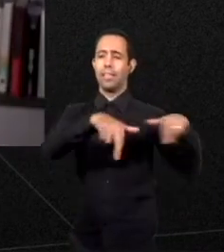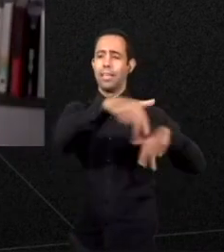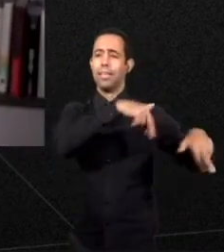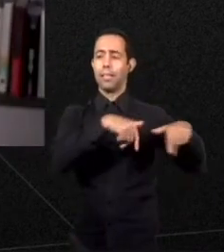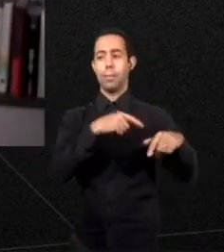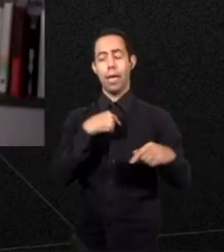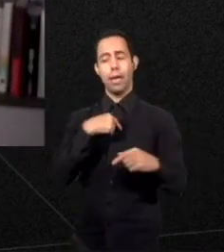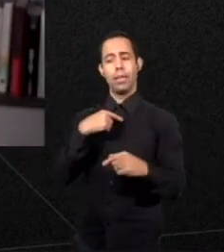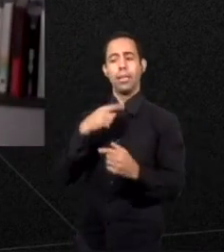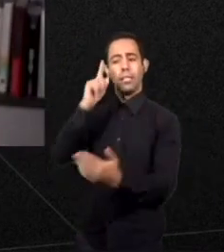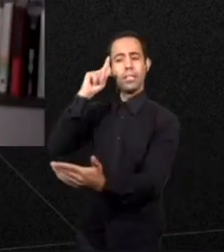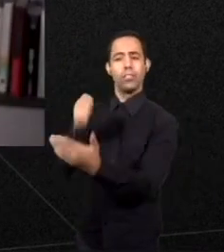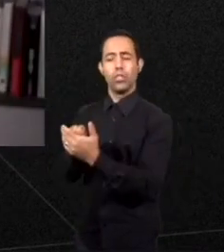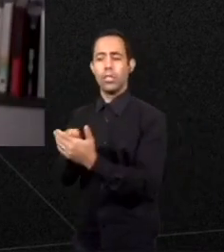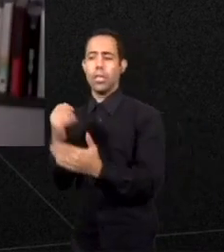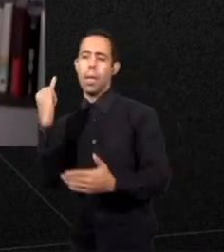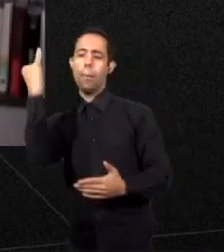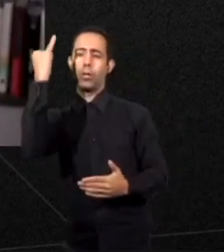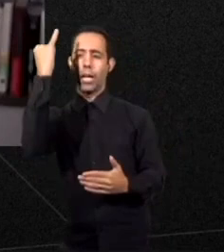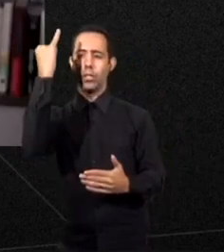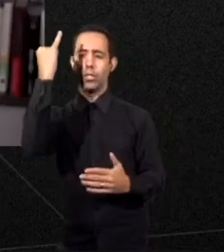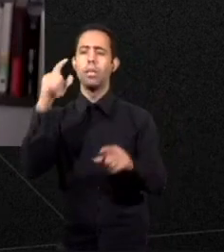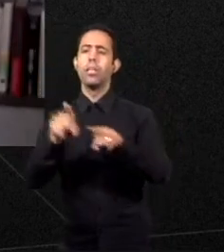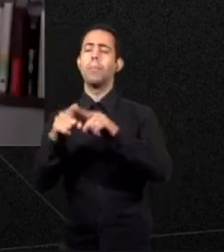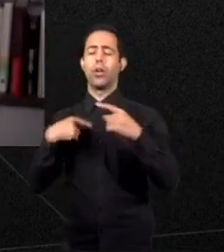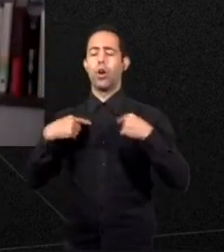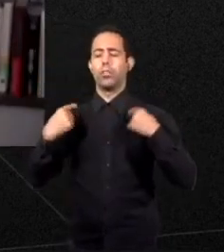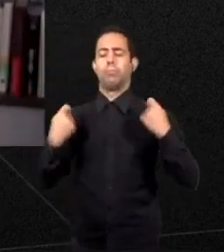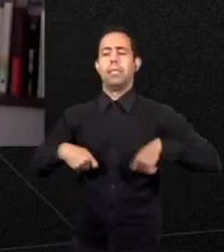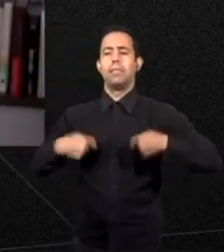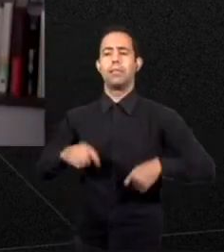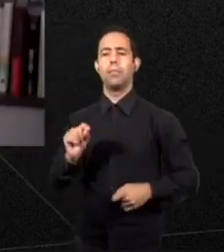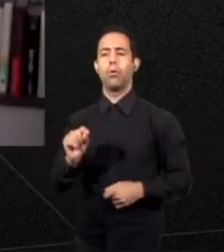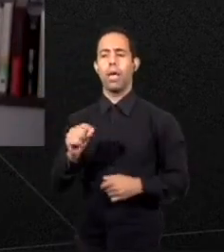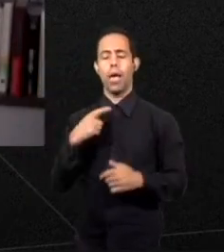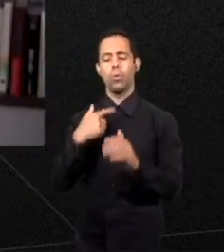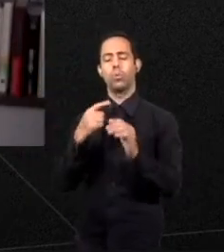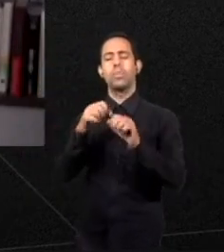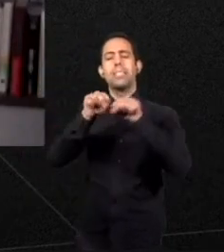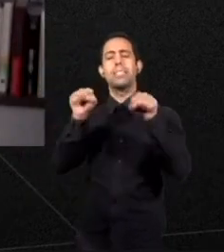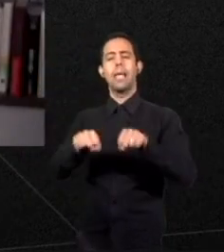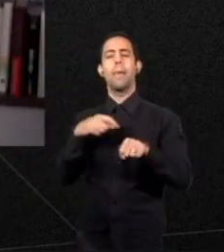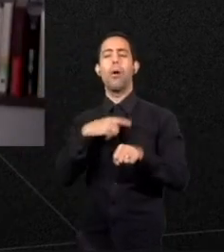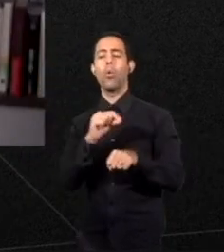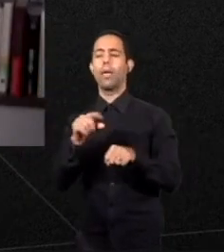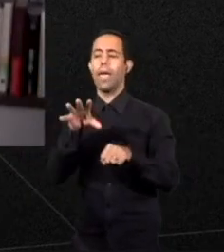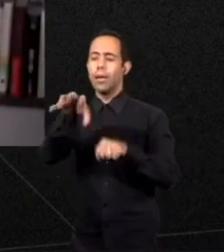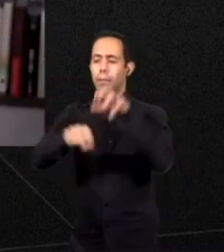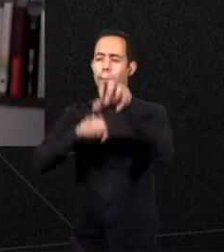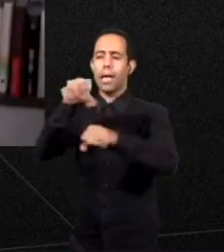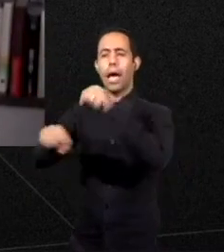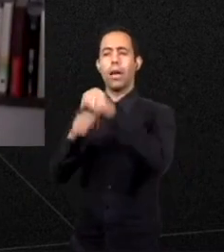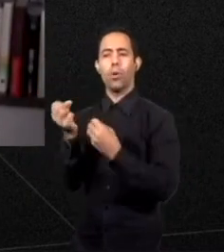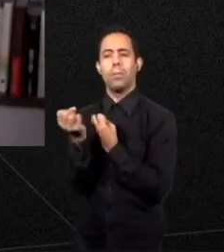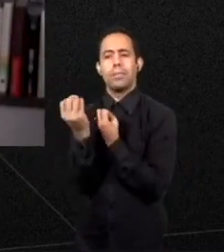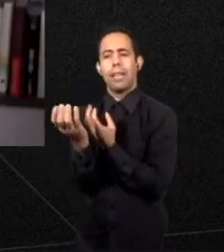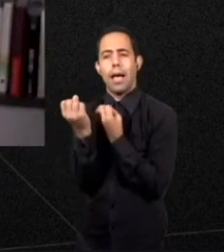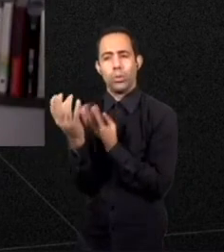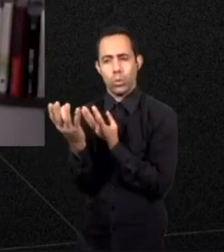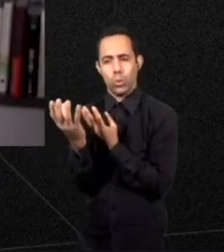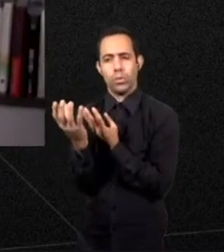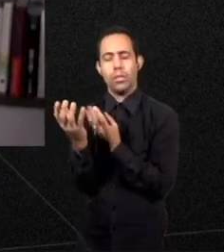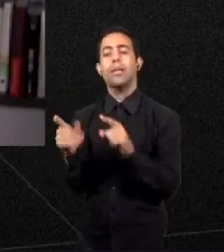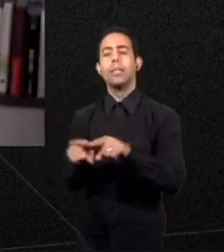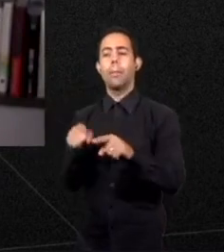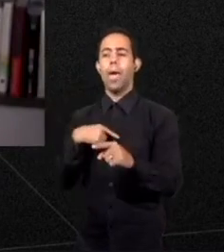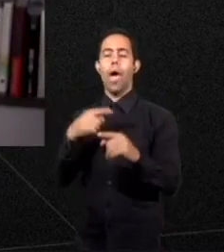we do need some kind of system to collect data and issue warnings about the